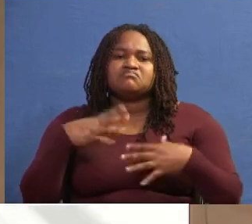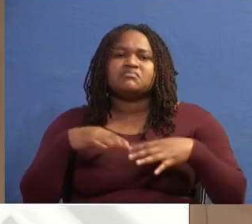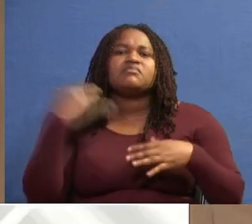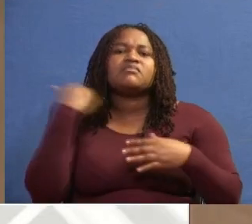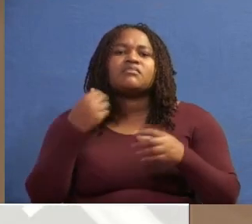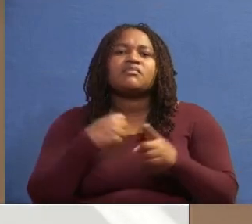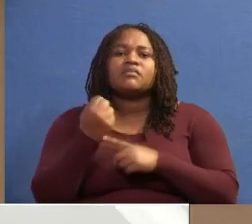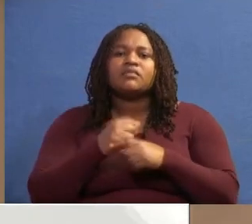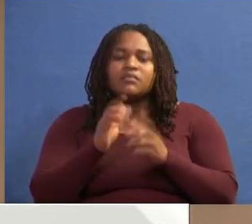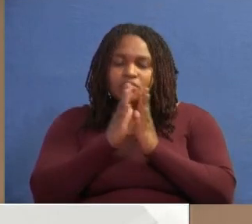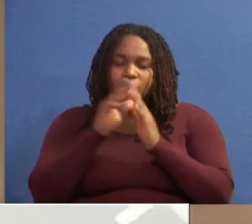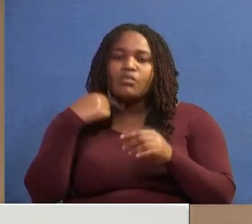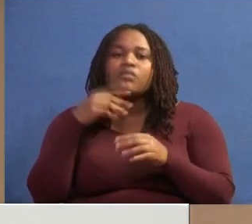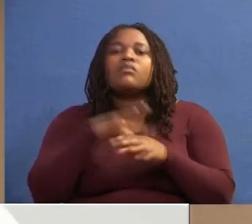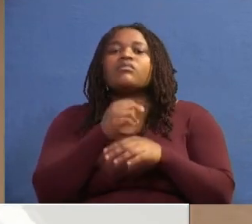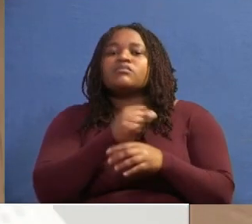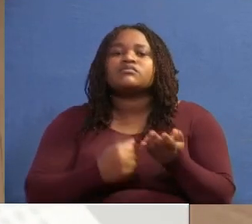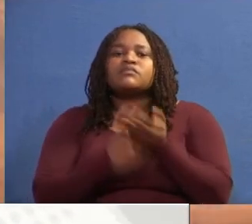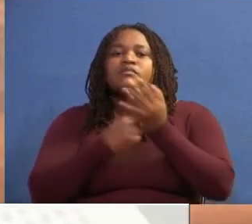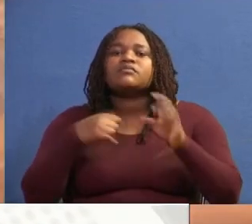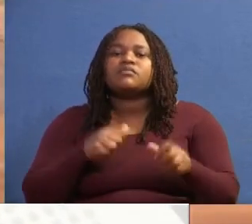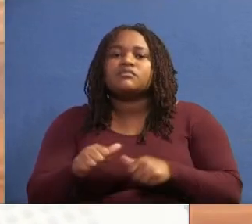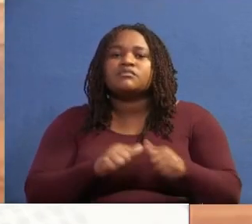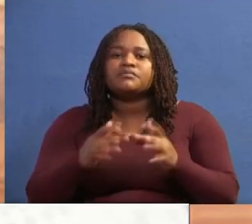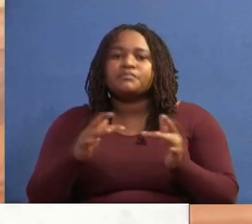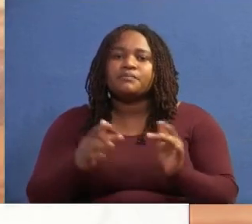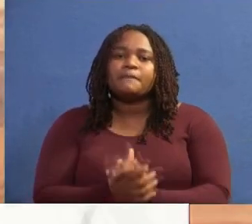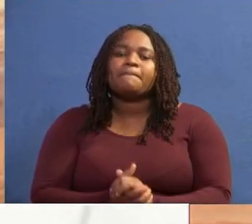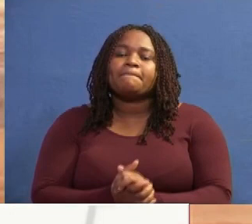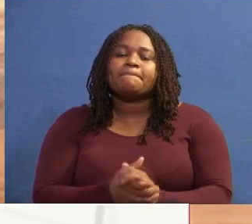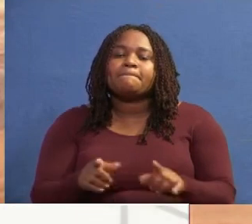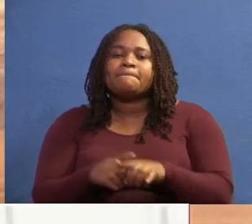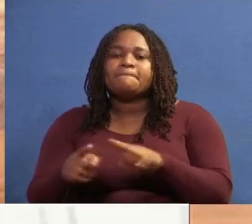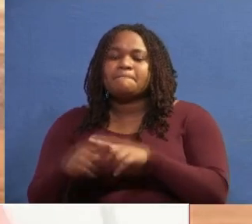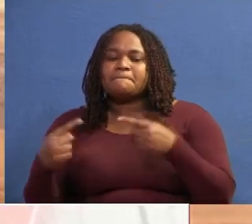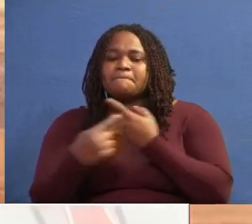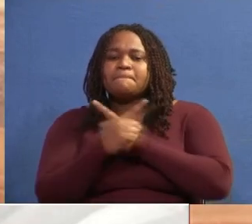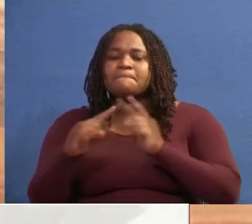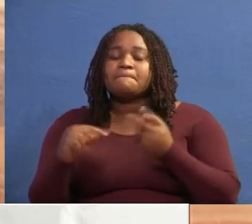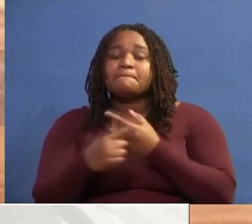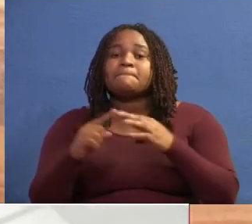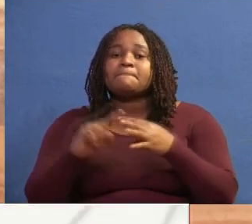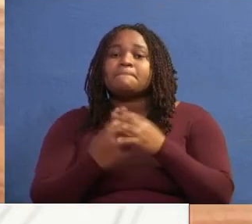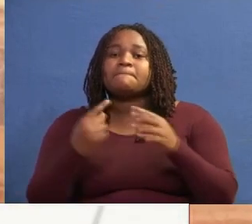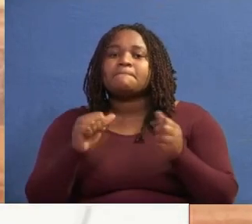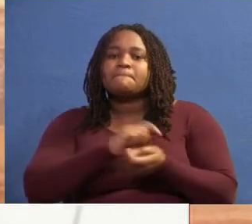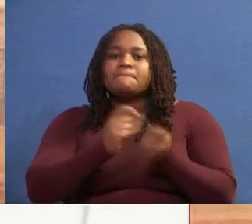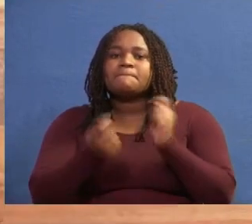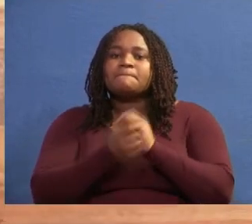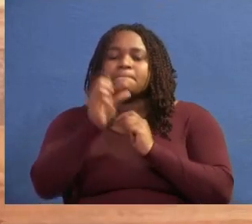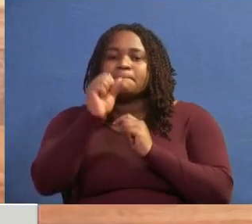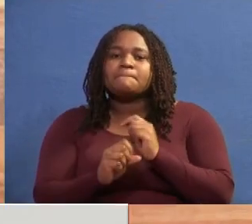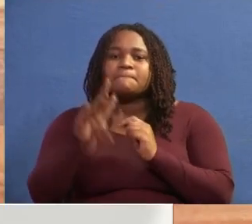attacked worshippers who are perceived to support a new administrative division. The conflict emerged after some churches declined to transition from the South